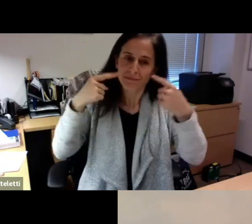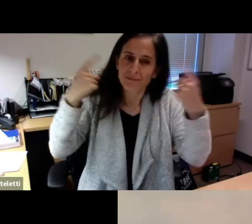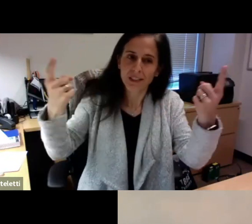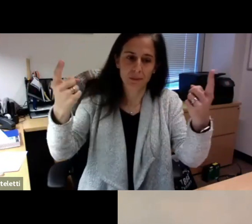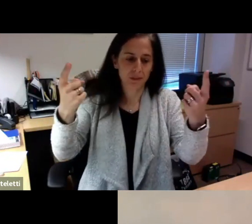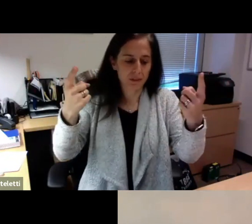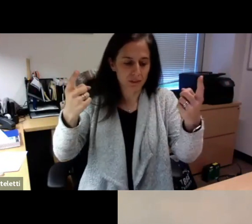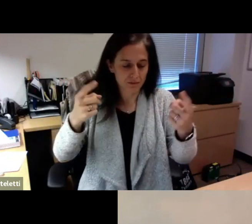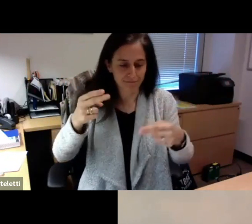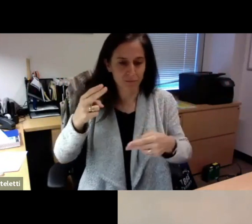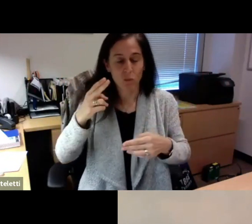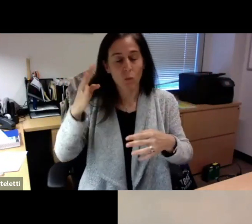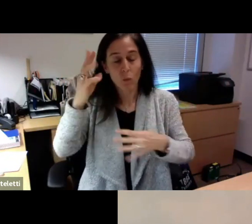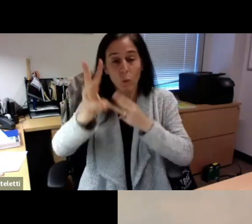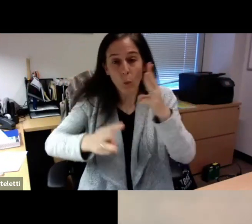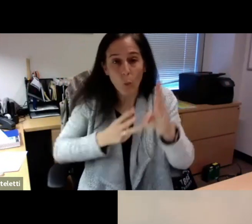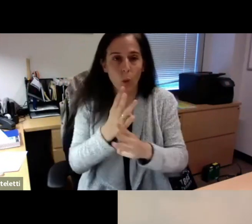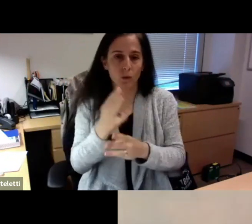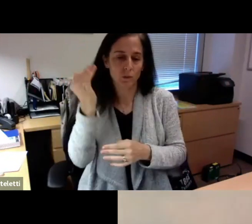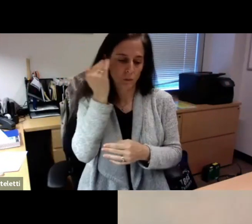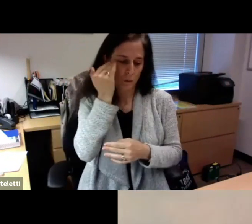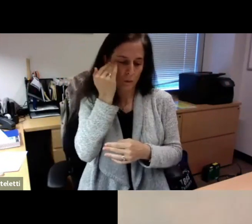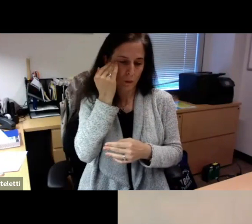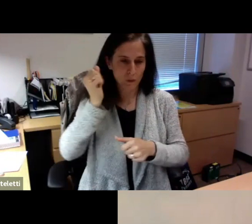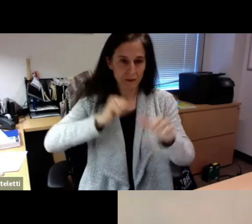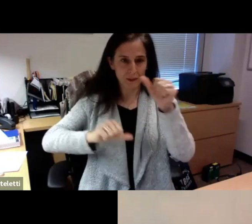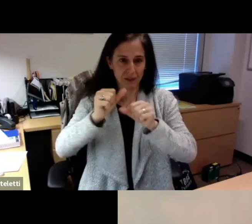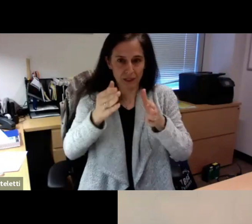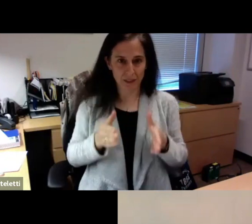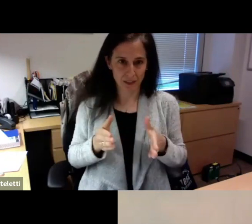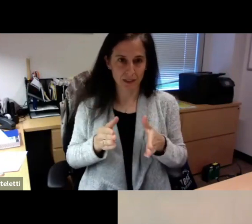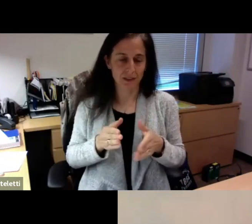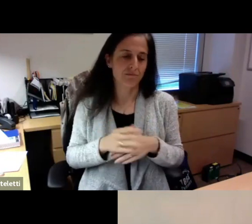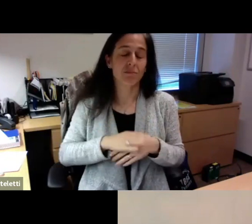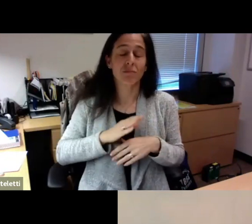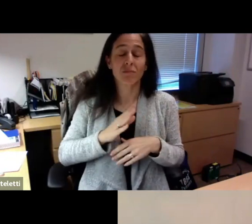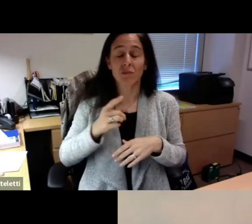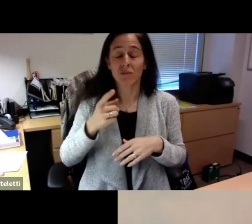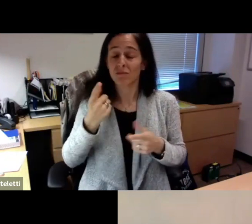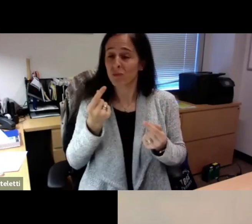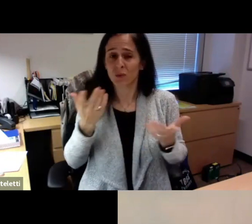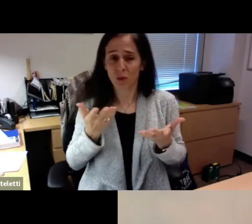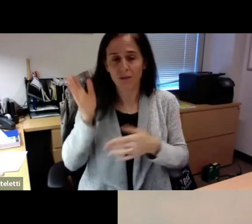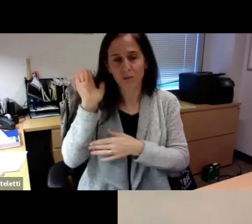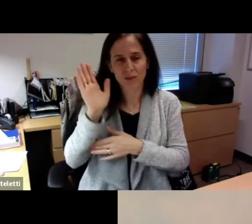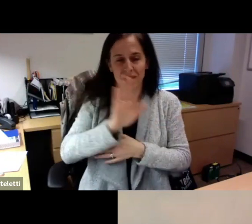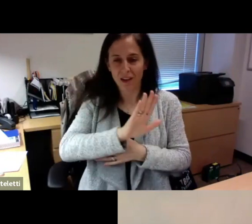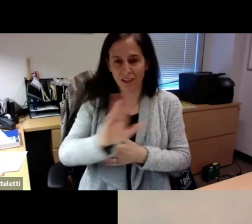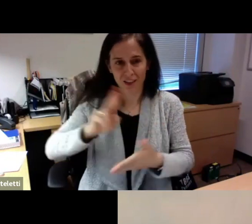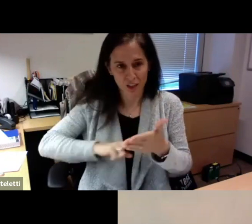The intent of our presentation series is to bring in world-known,